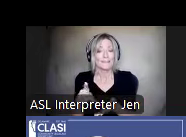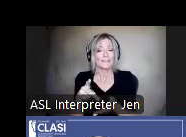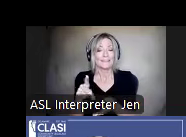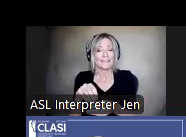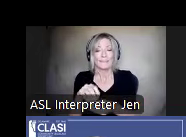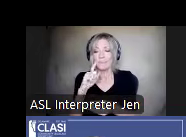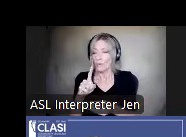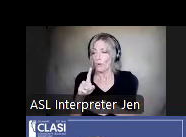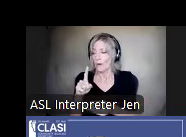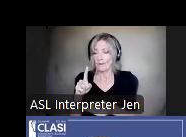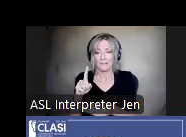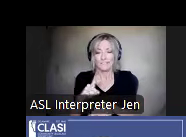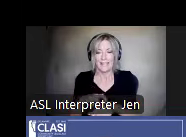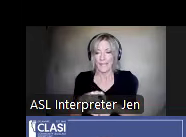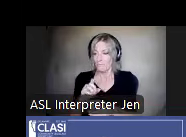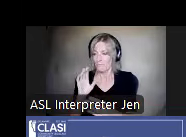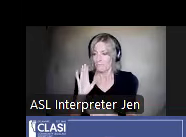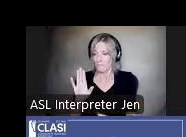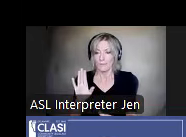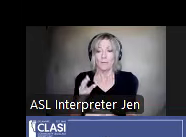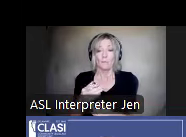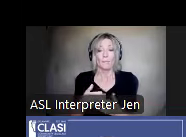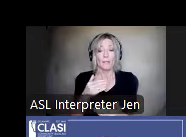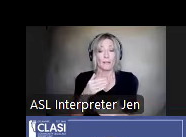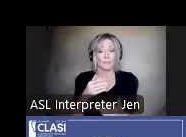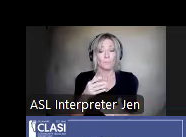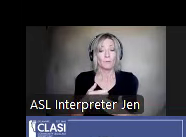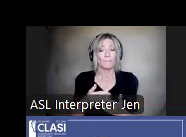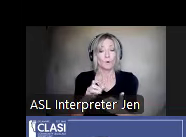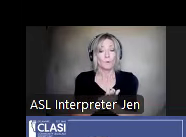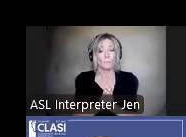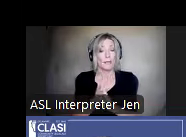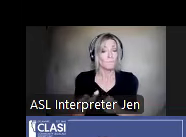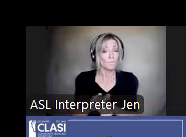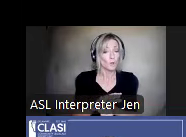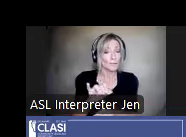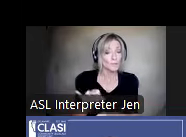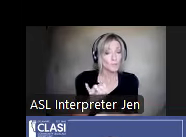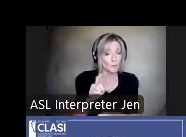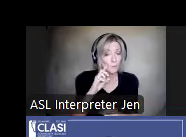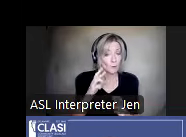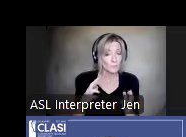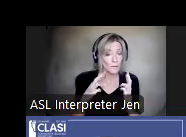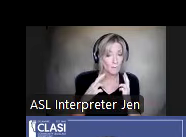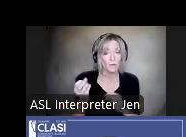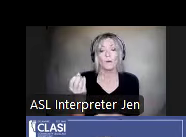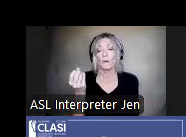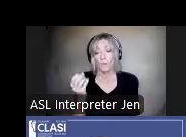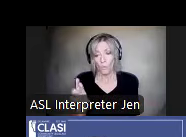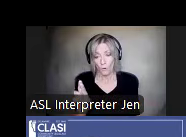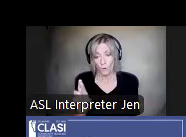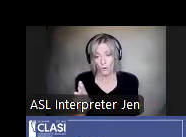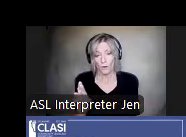of time before you become either fully insured, which is what you need for retirement, or, and we'll get to that in a minute, a little bit less